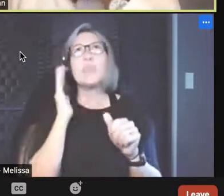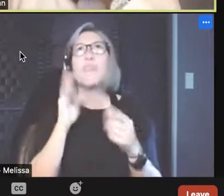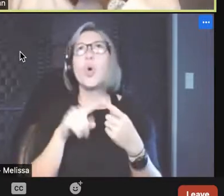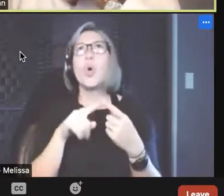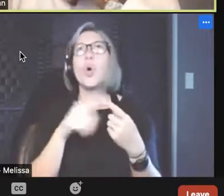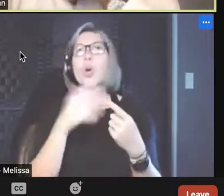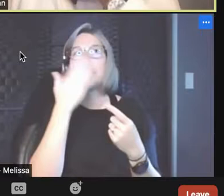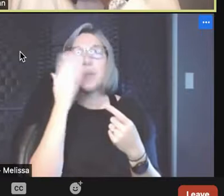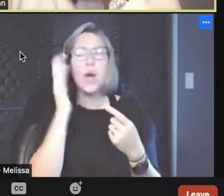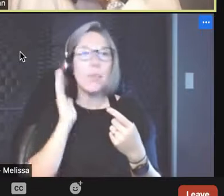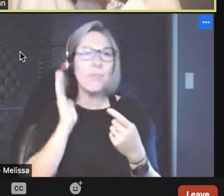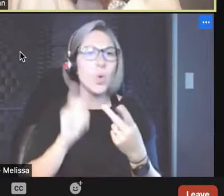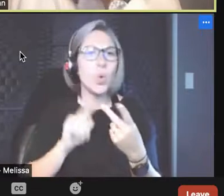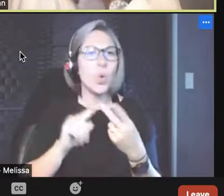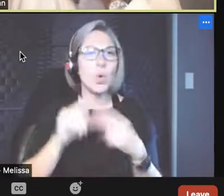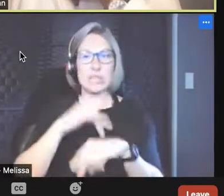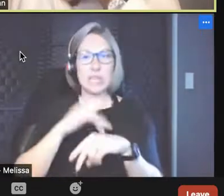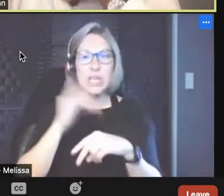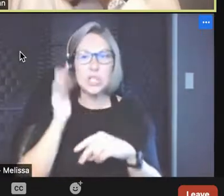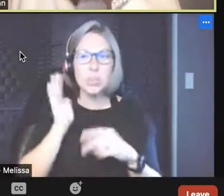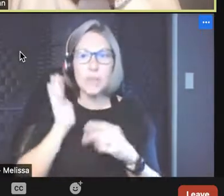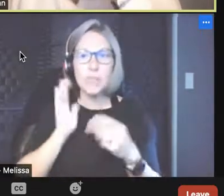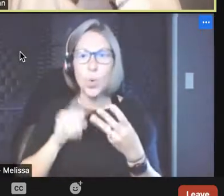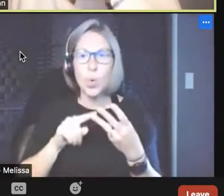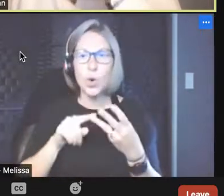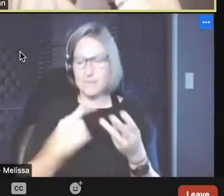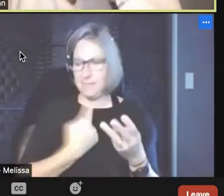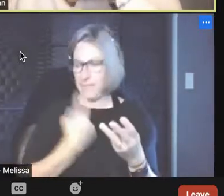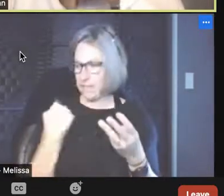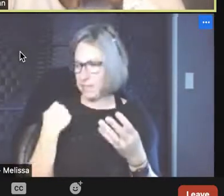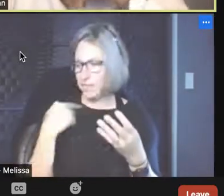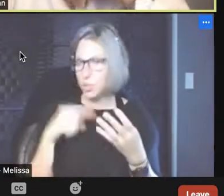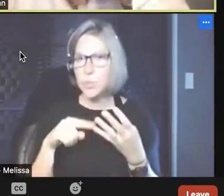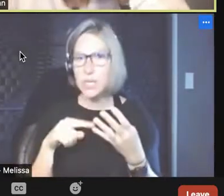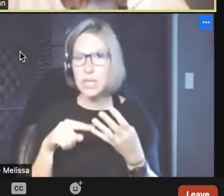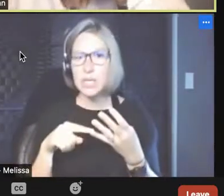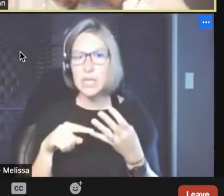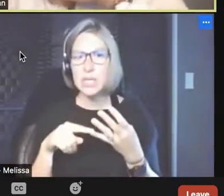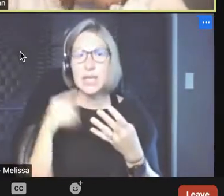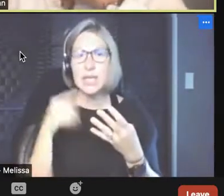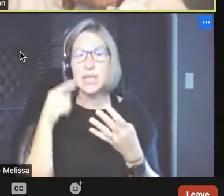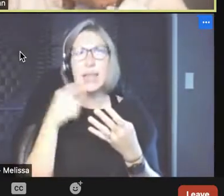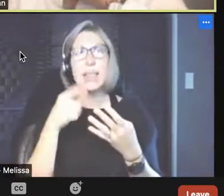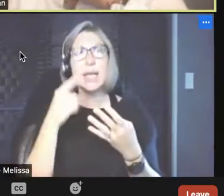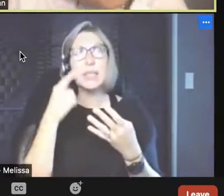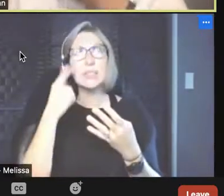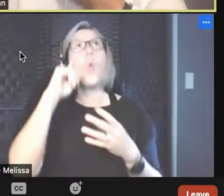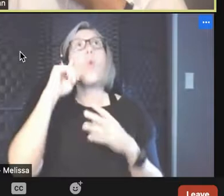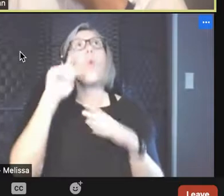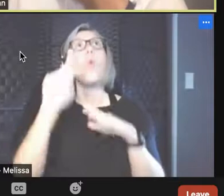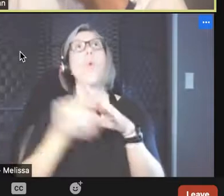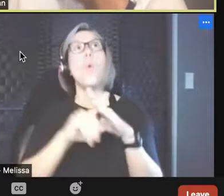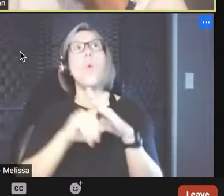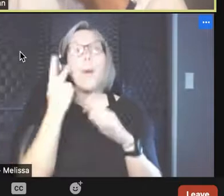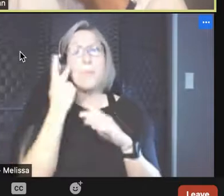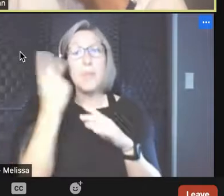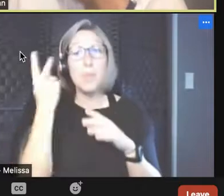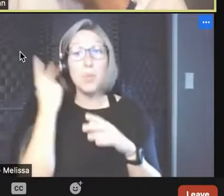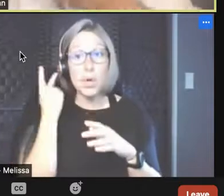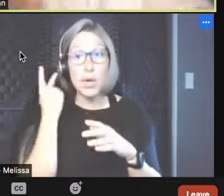before, touched before? Is this offensive to me? Does this trigger a memory of something that was really important